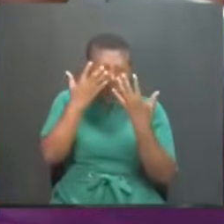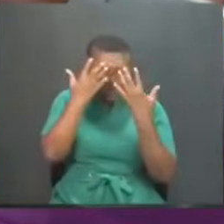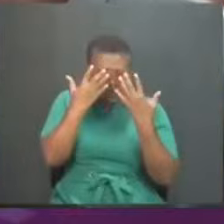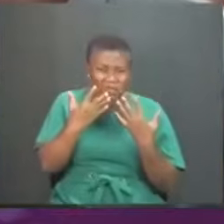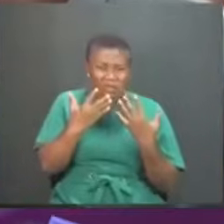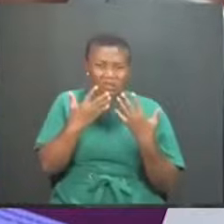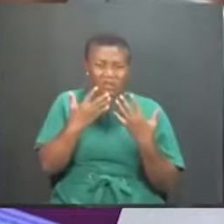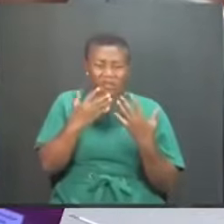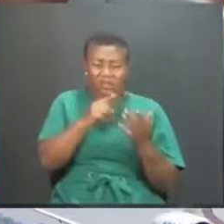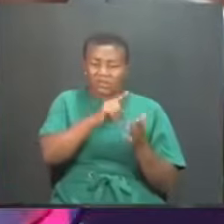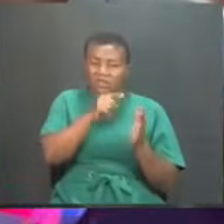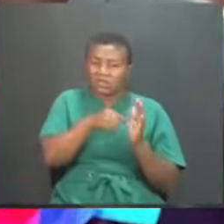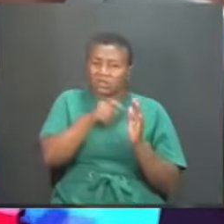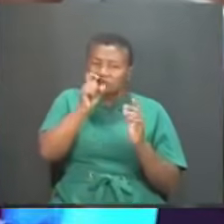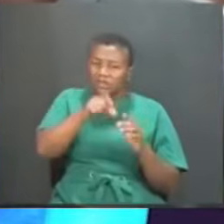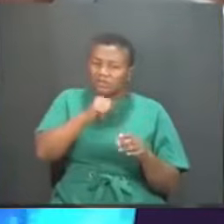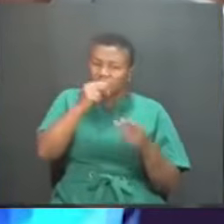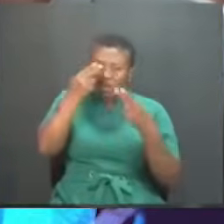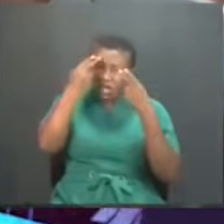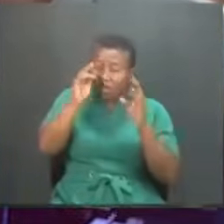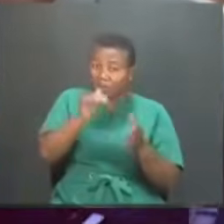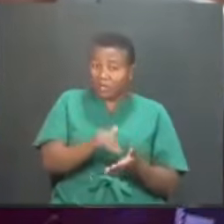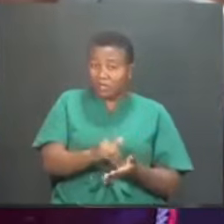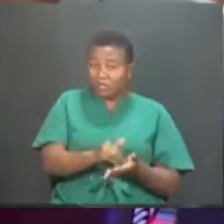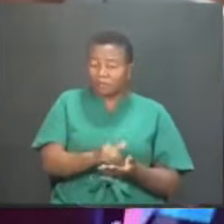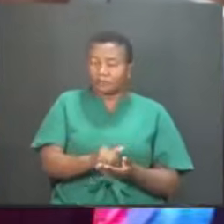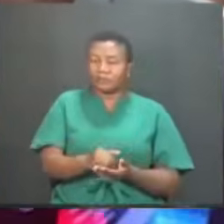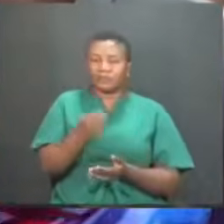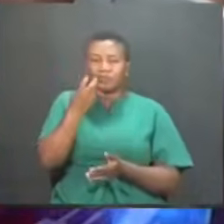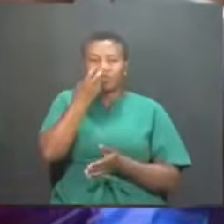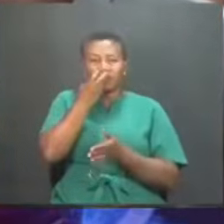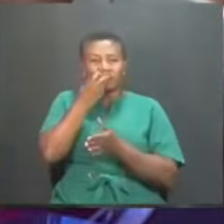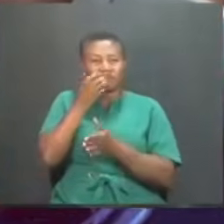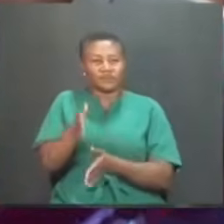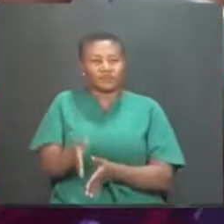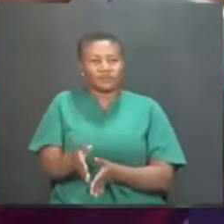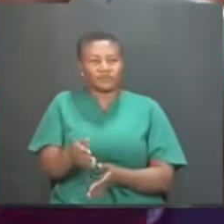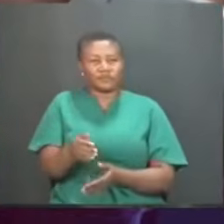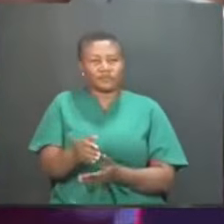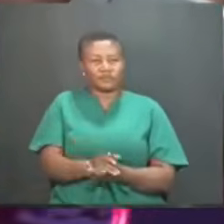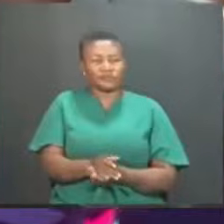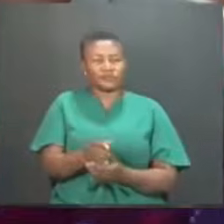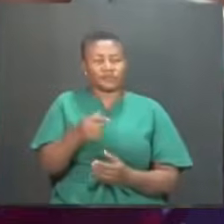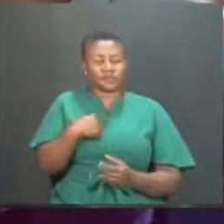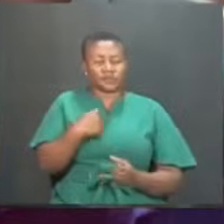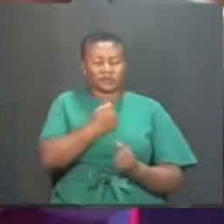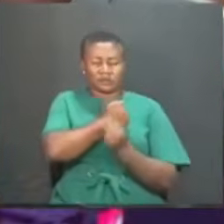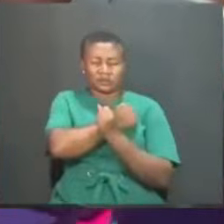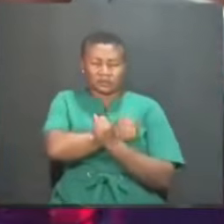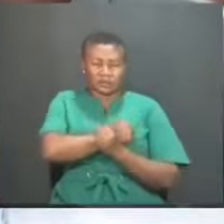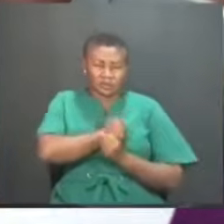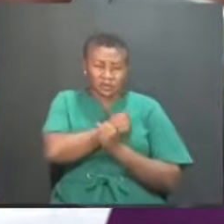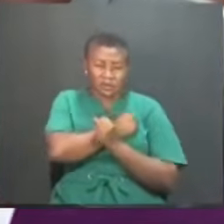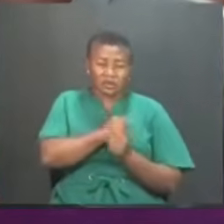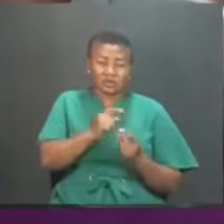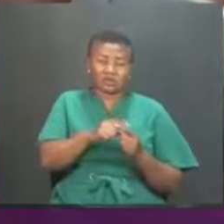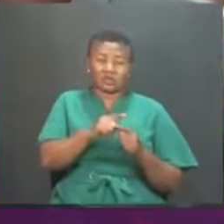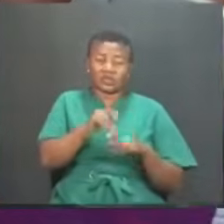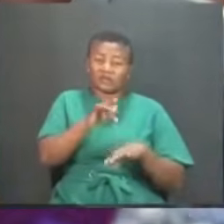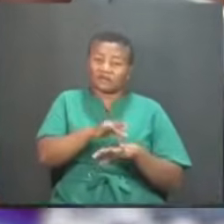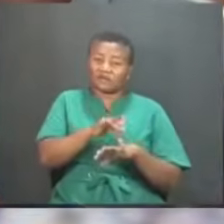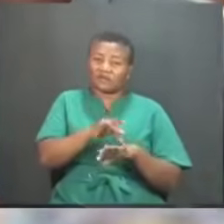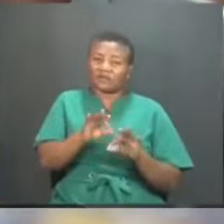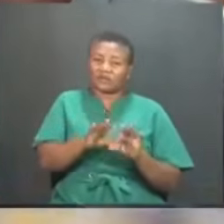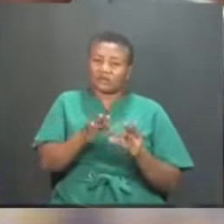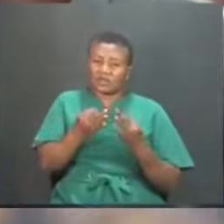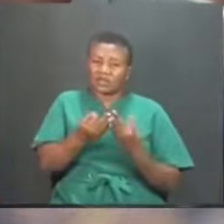should never happen again. Right, Honorable Speaker, let me convey my condolences to the bereaved families. Life